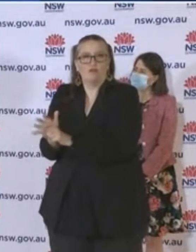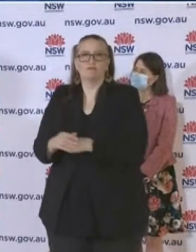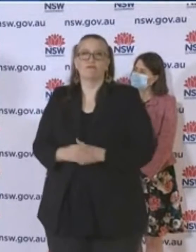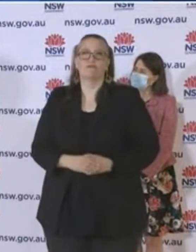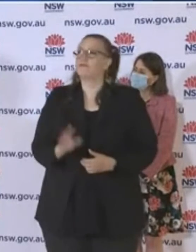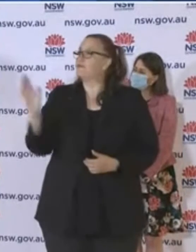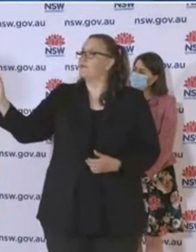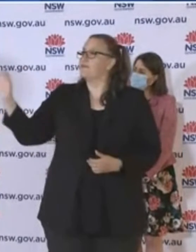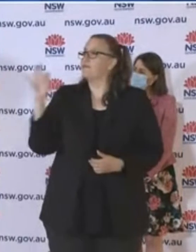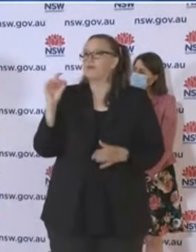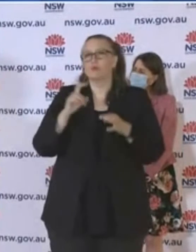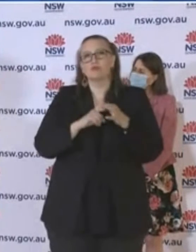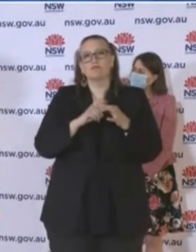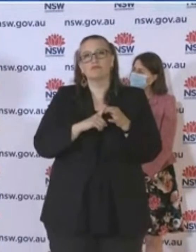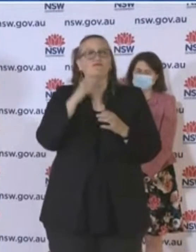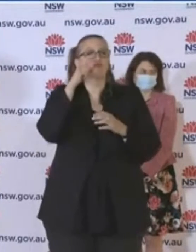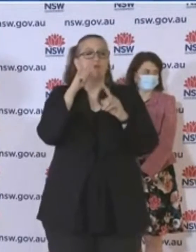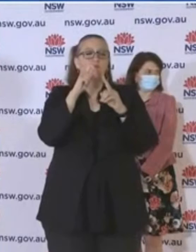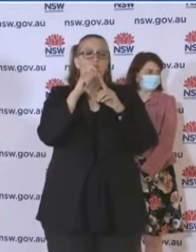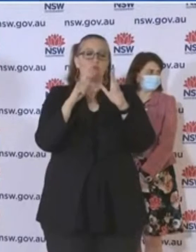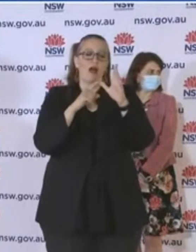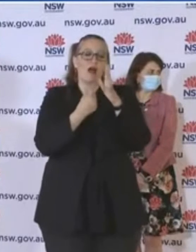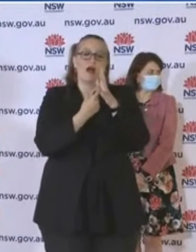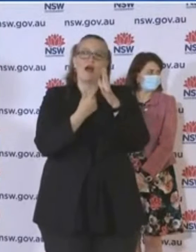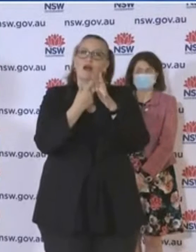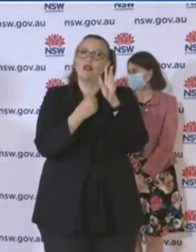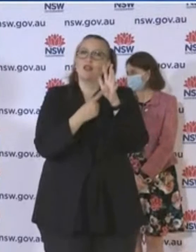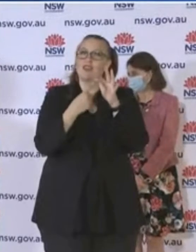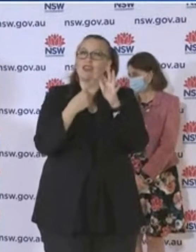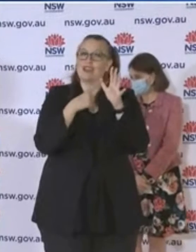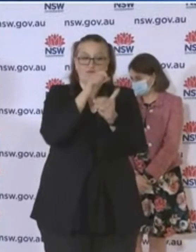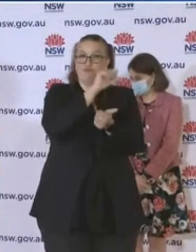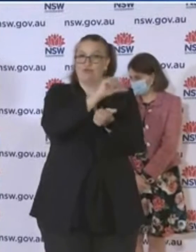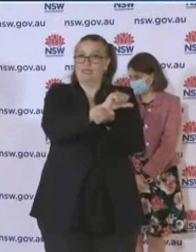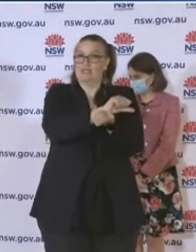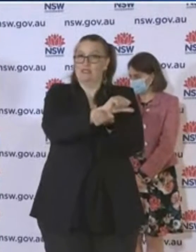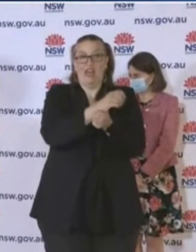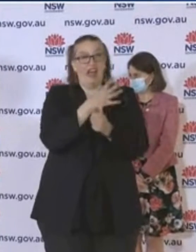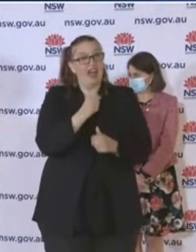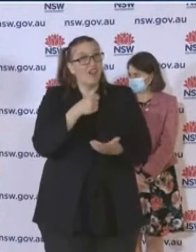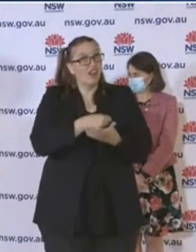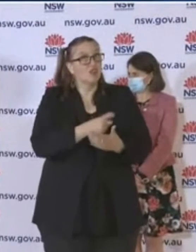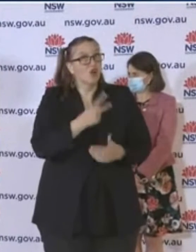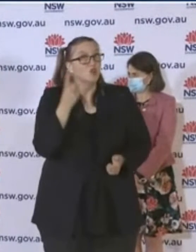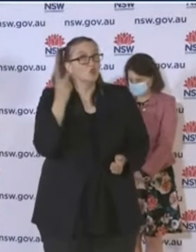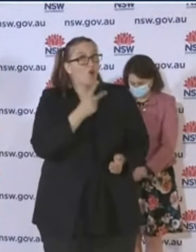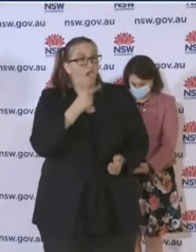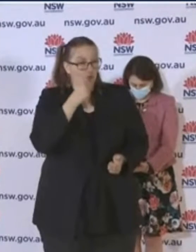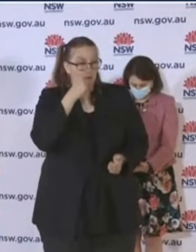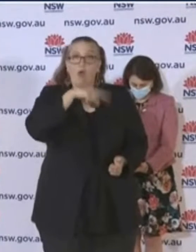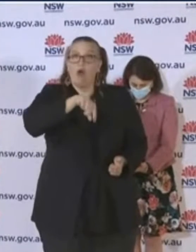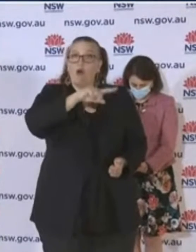Parklea Prison who have tested positive. Do you have any more information about how it got in there? Because we understand that they're inmates that weren't on